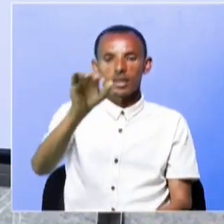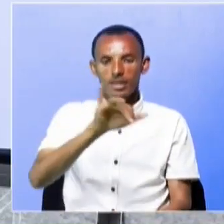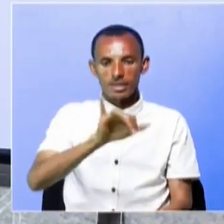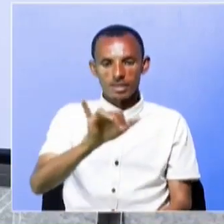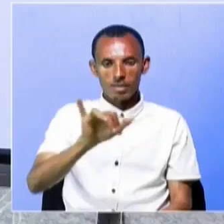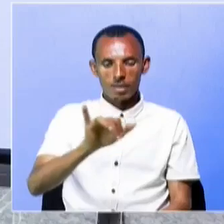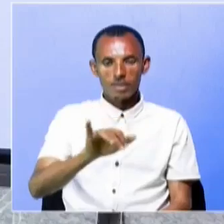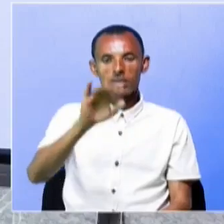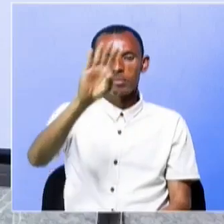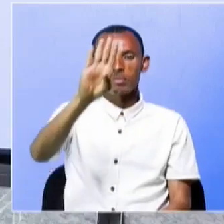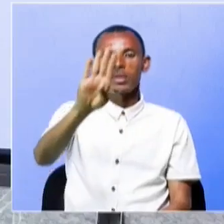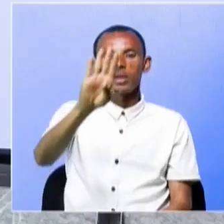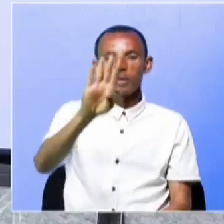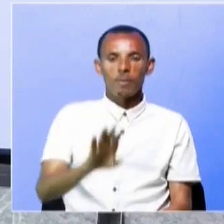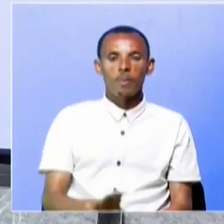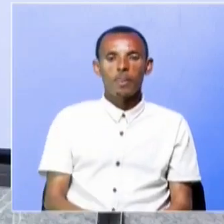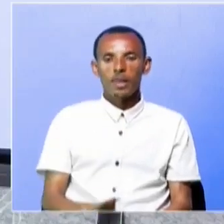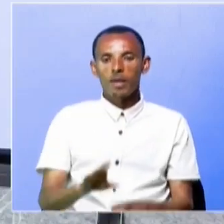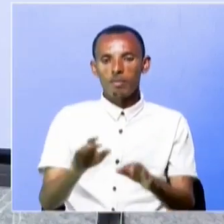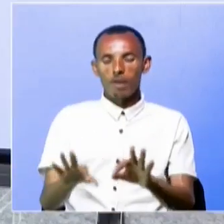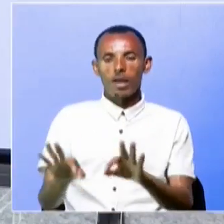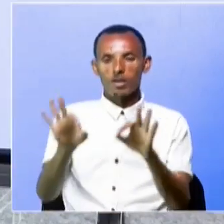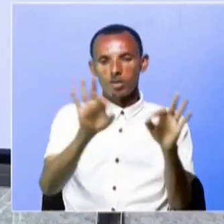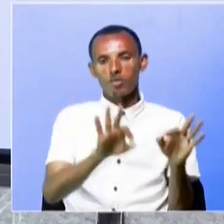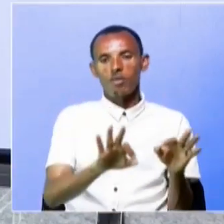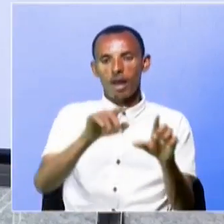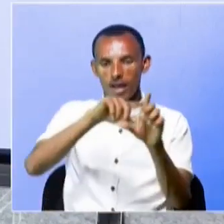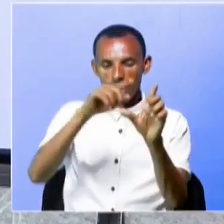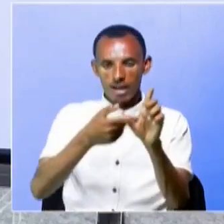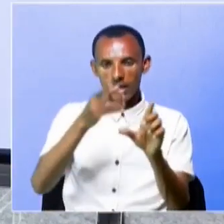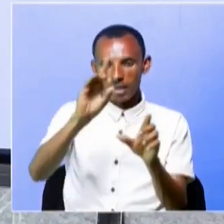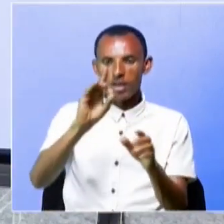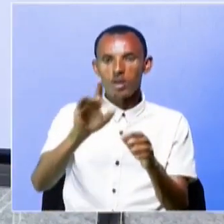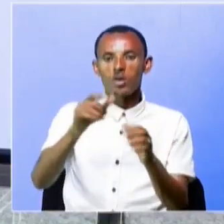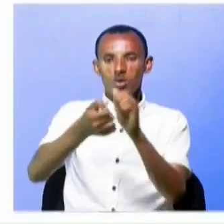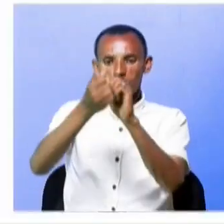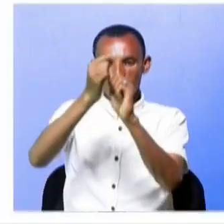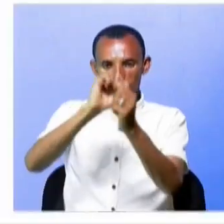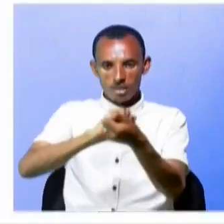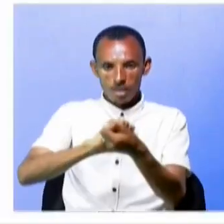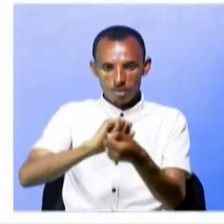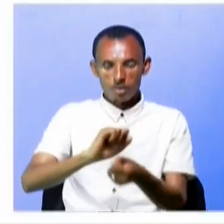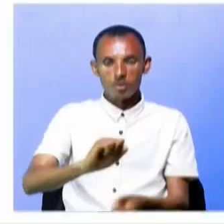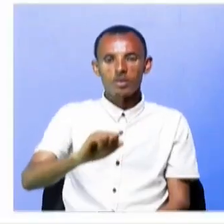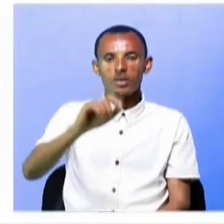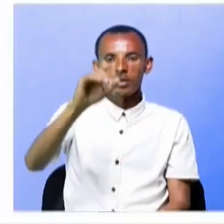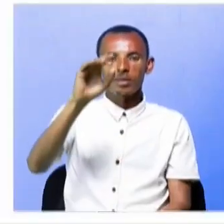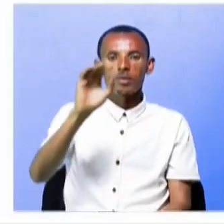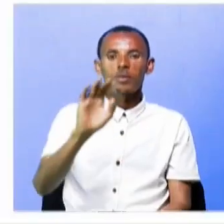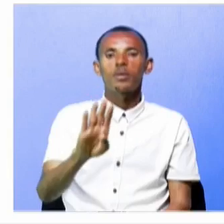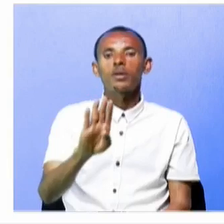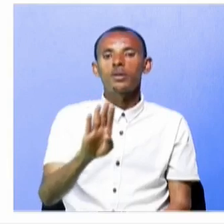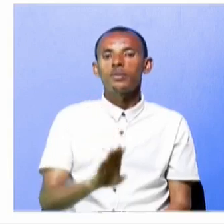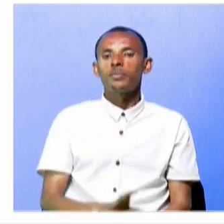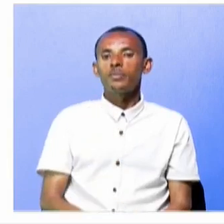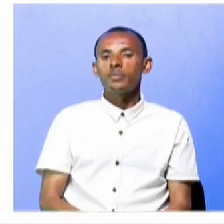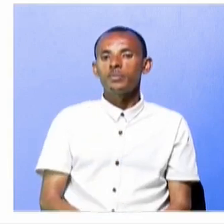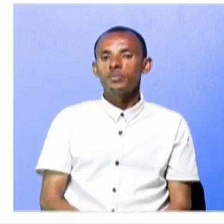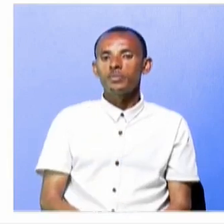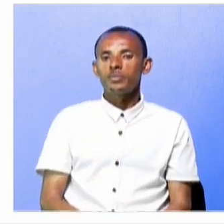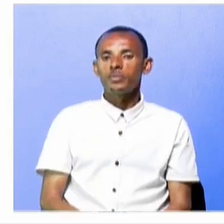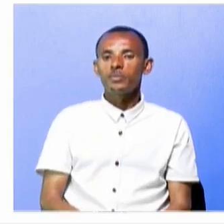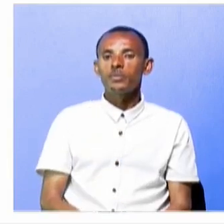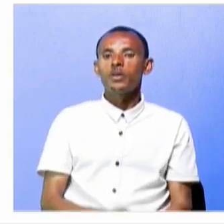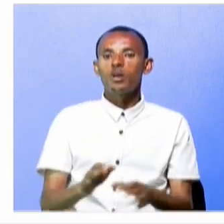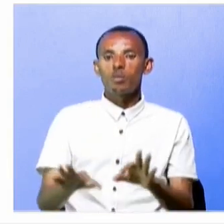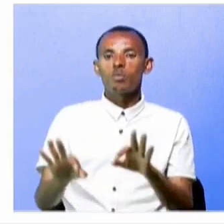as B, okay? In place of angle D, you can substitute B, okay? Substitute B. Just